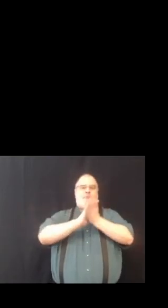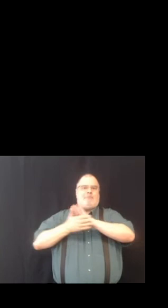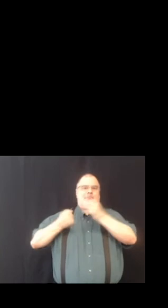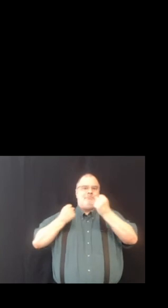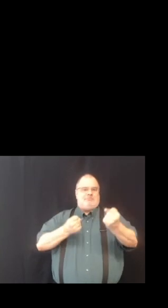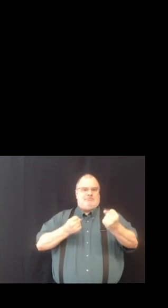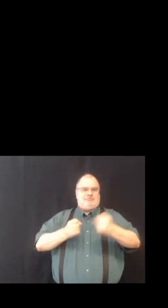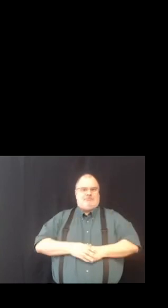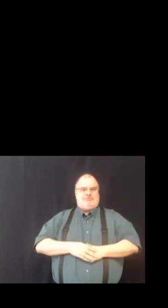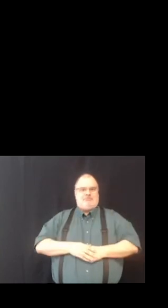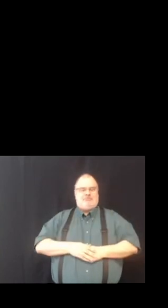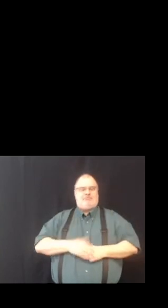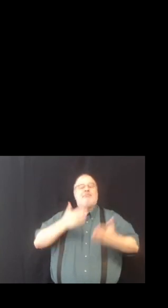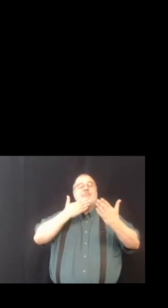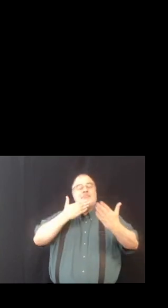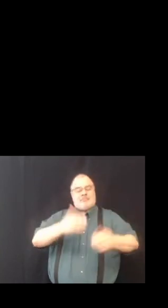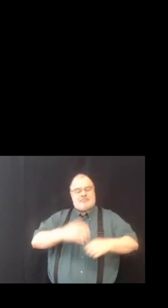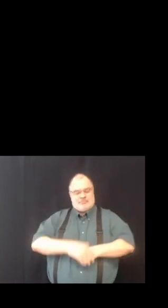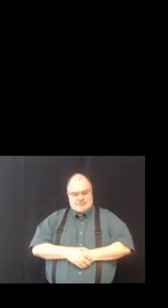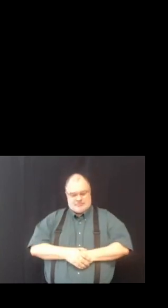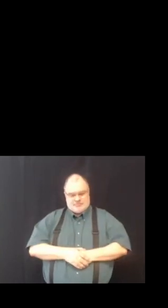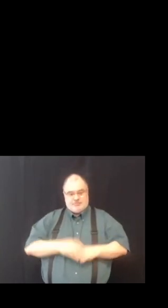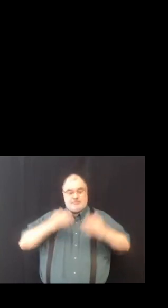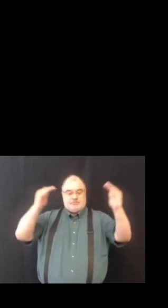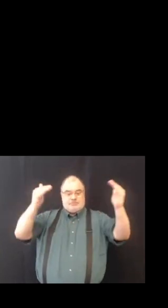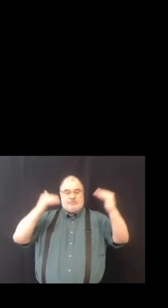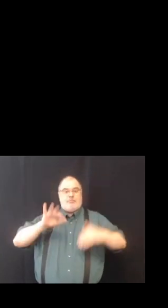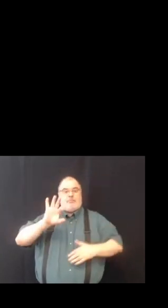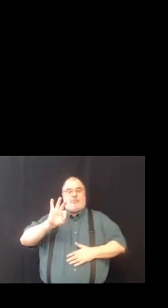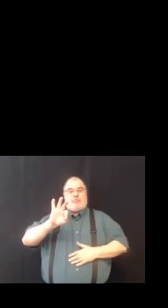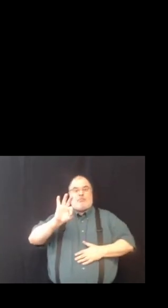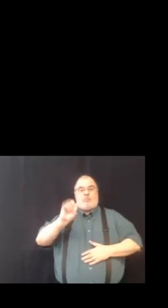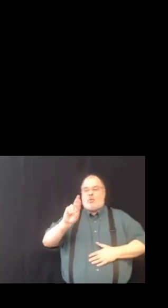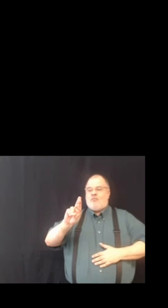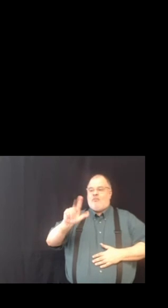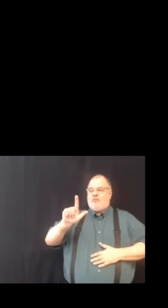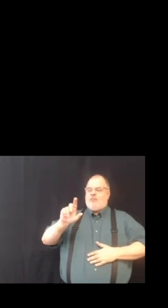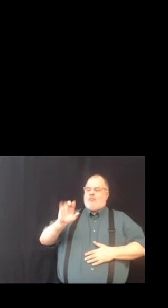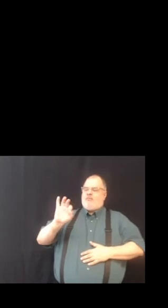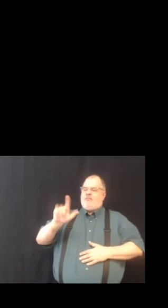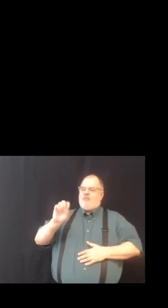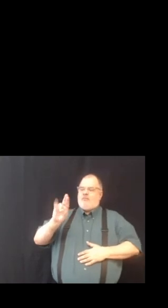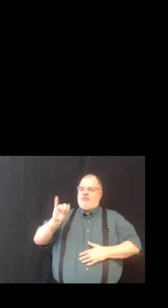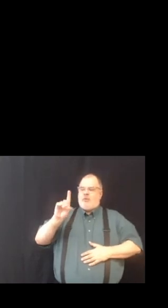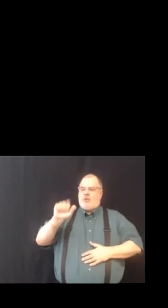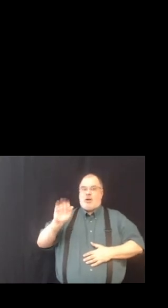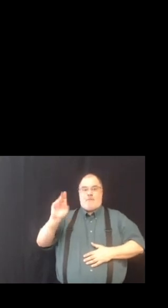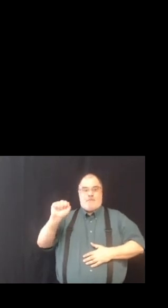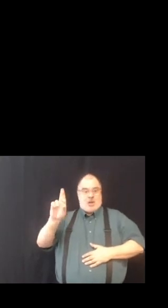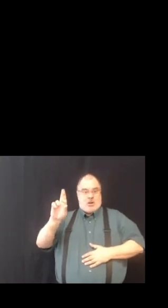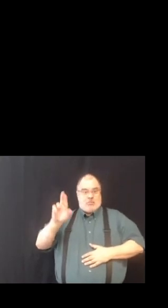The next winner is the Florida Bar. The Florida Bar is the state's guardian for the integrity of the